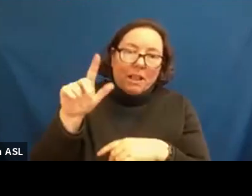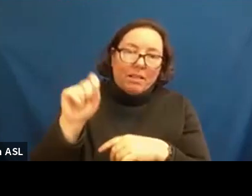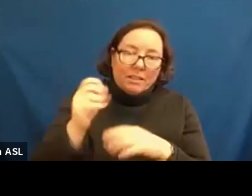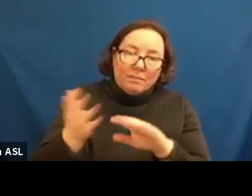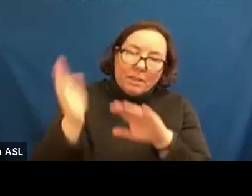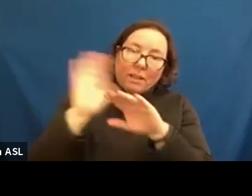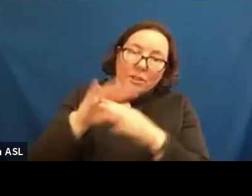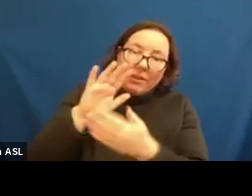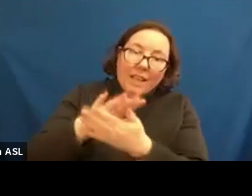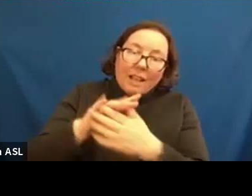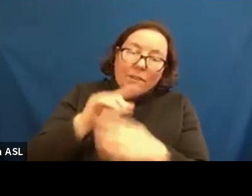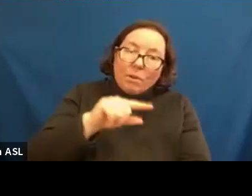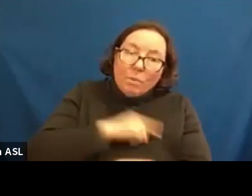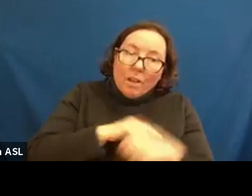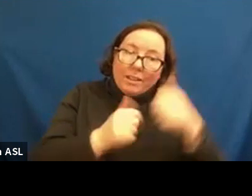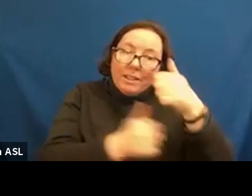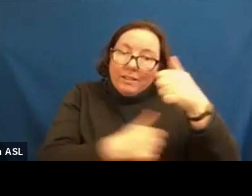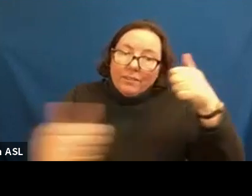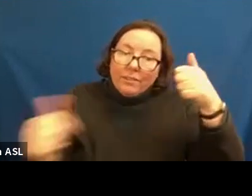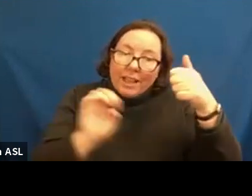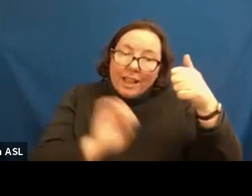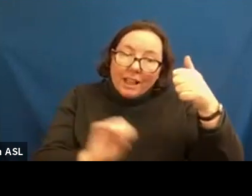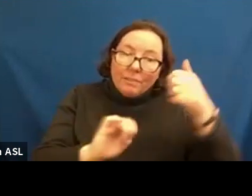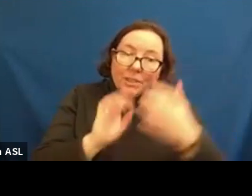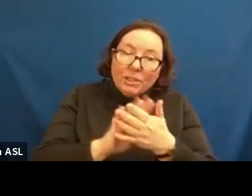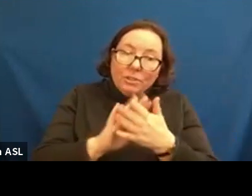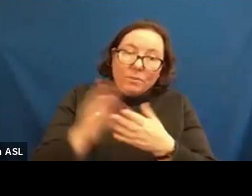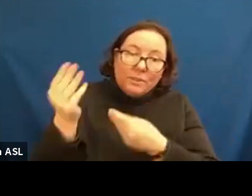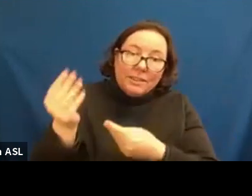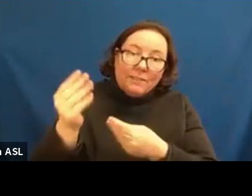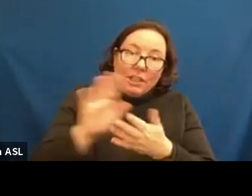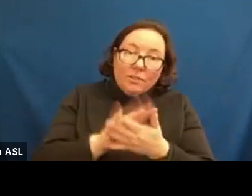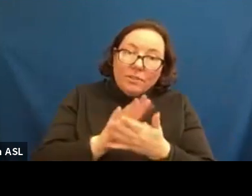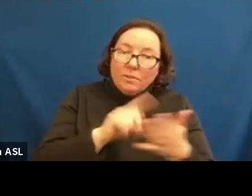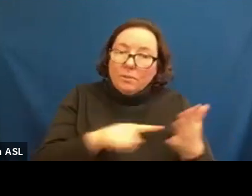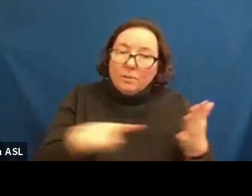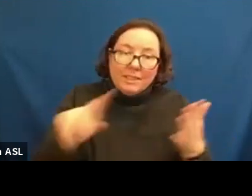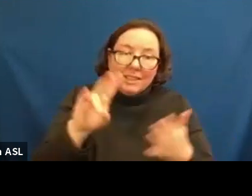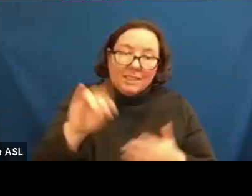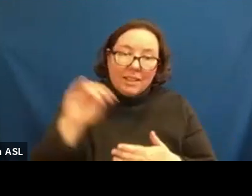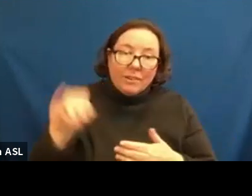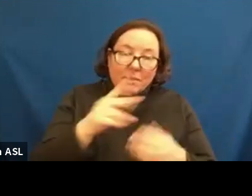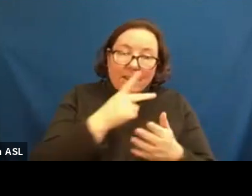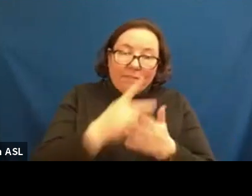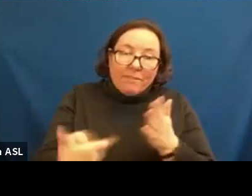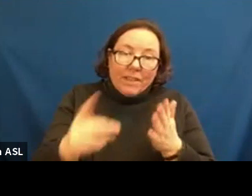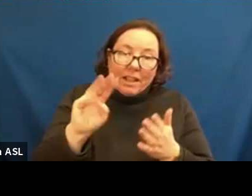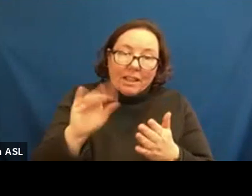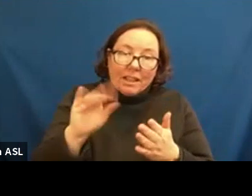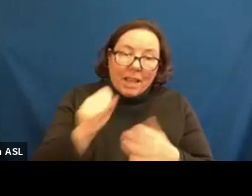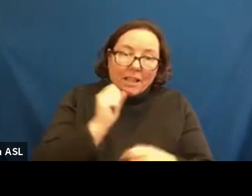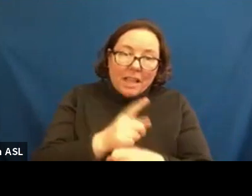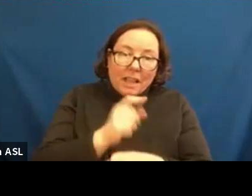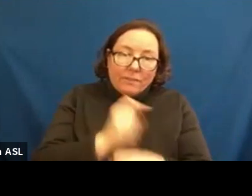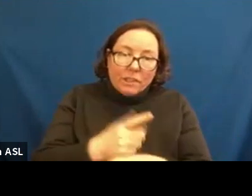improving the academic quality of our elementary schools, where more than 70% of our students fail MCAS year after year. I urge